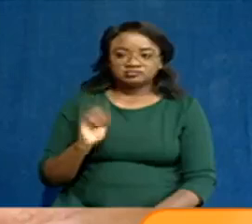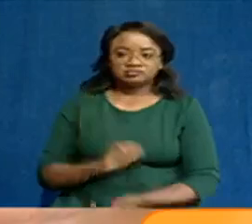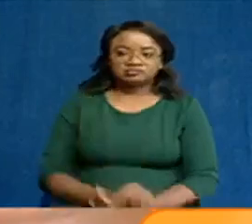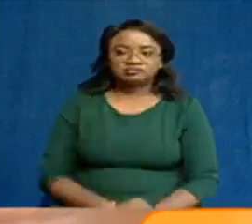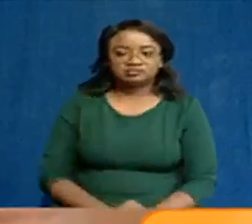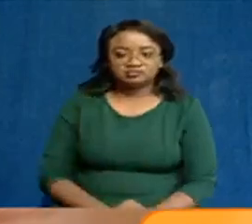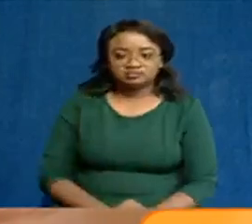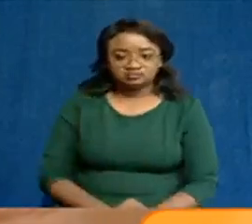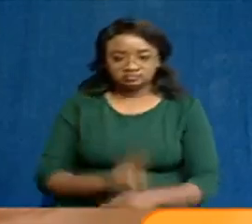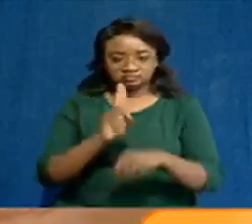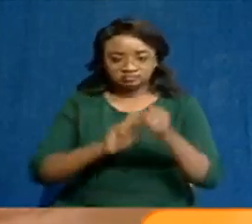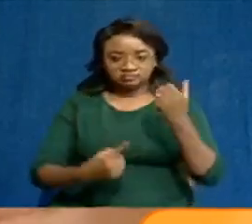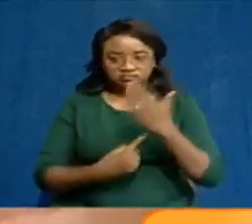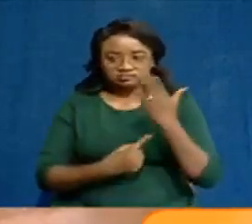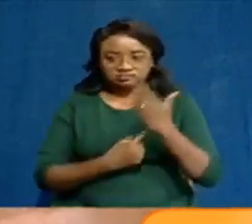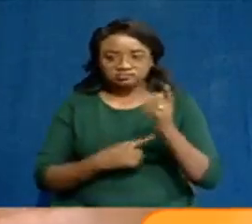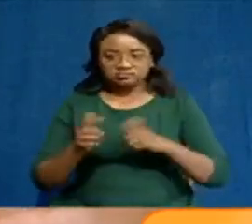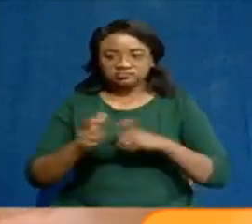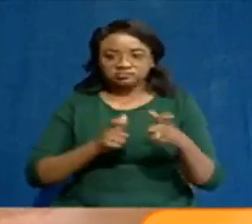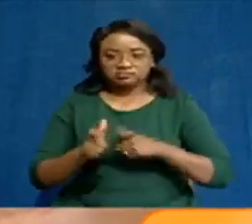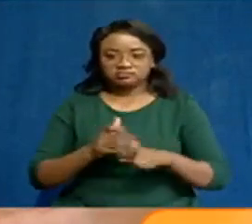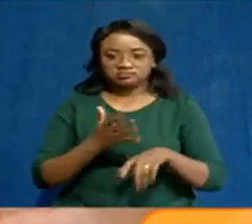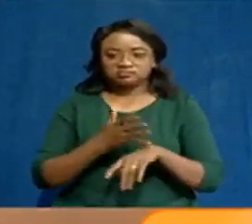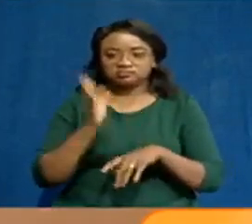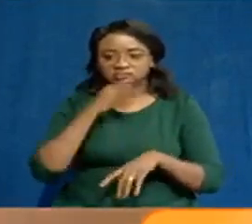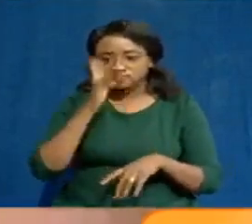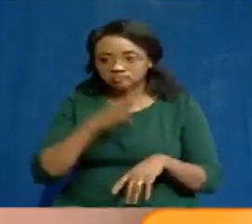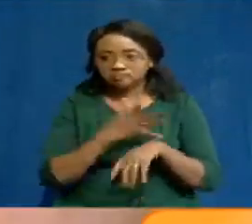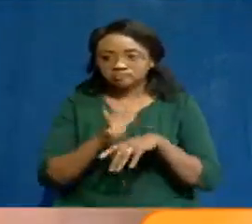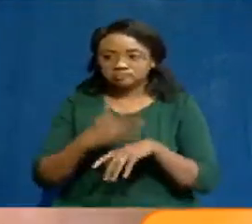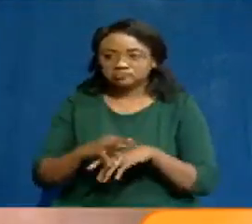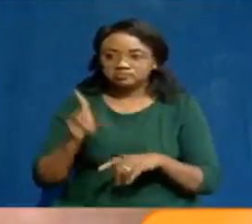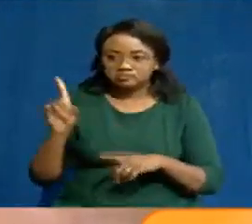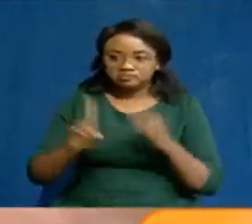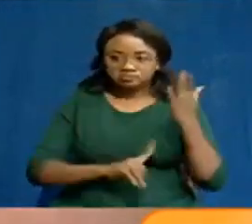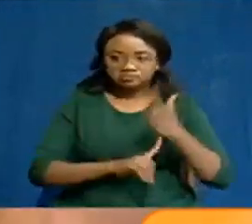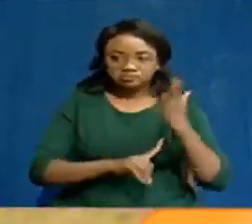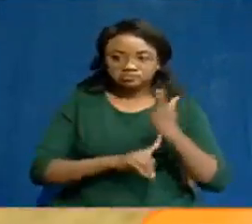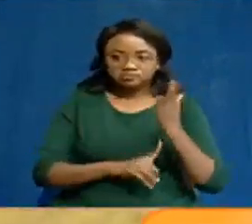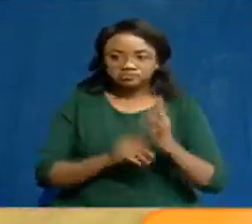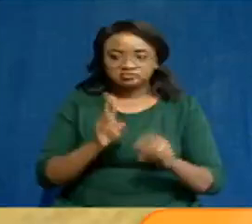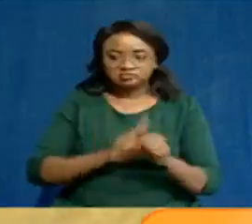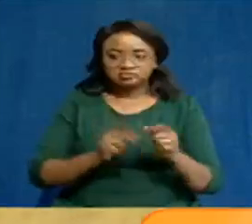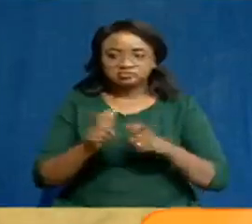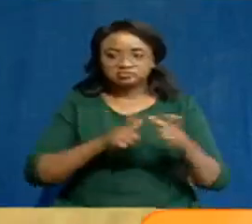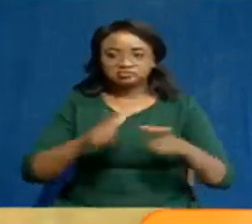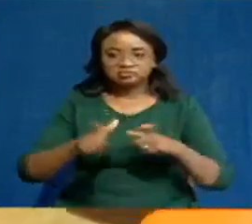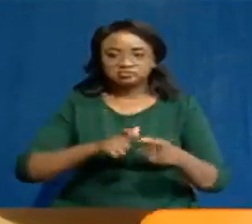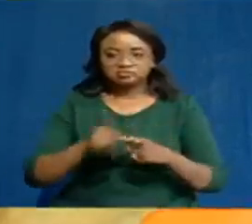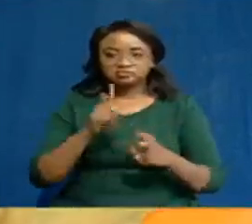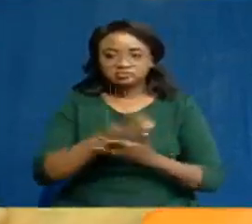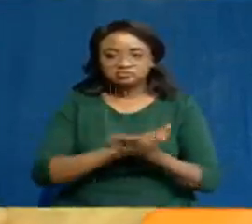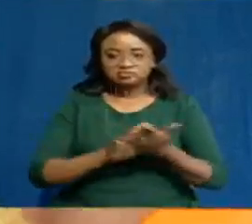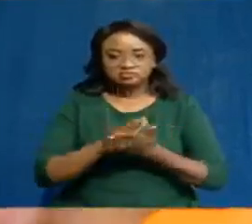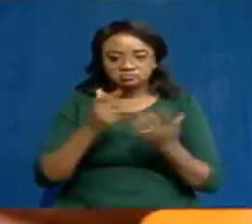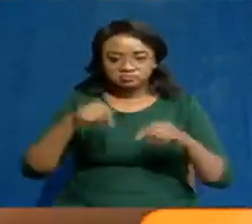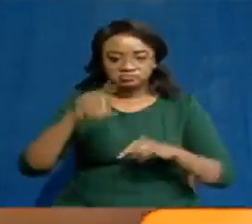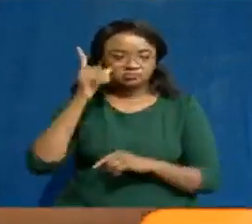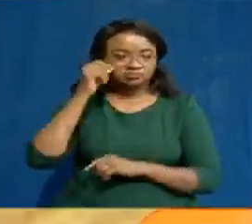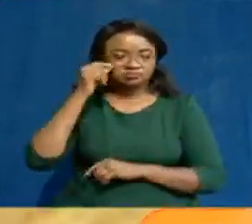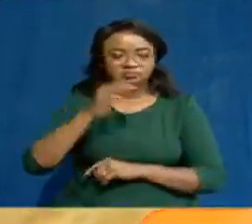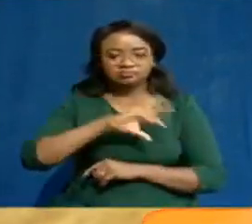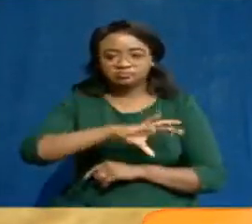to properly manage waste. Baus Taka Enterprise is a tech-integrated waste management enterprise that is based here in Mombasa County, and